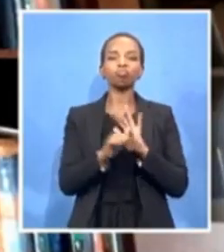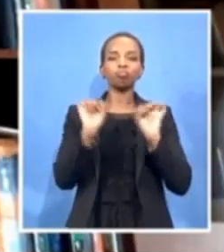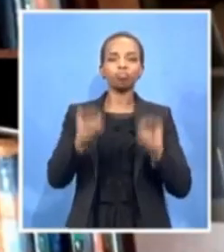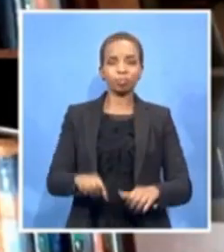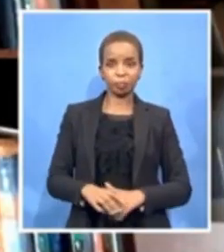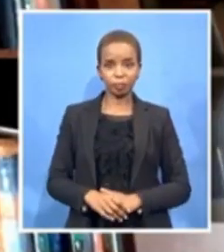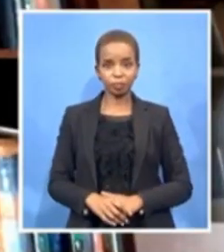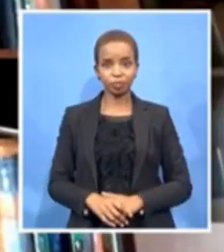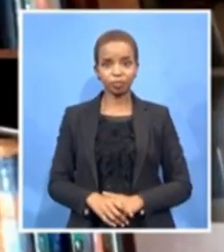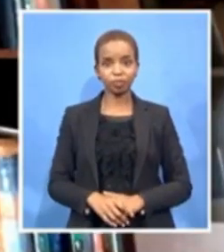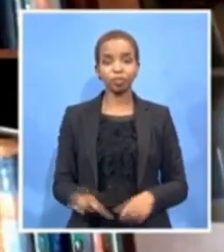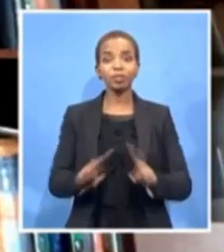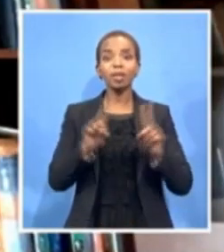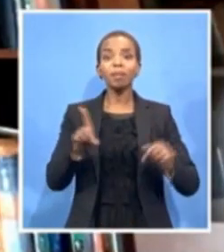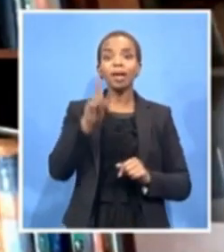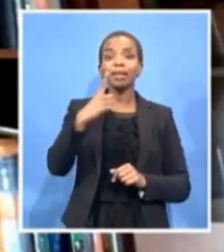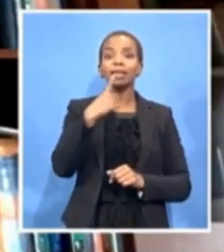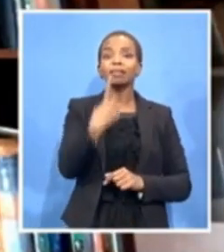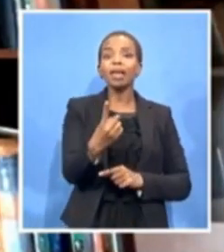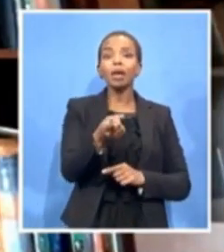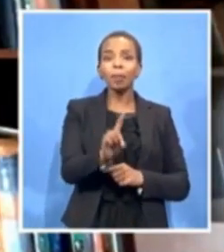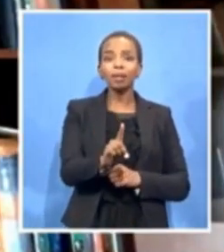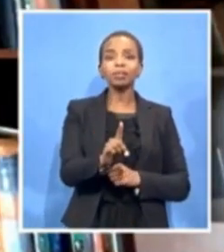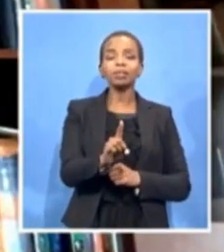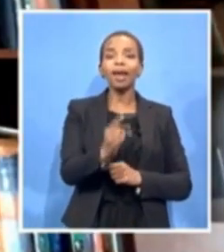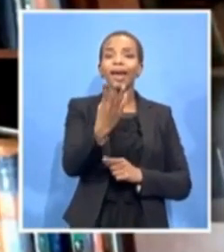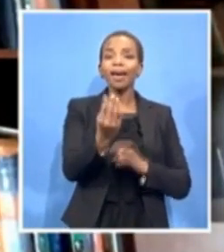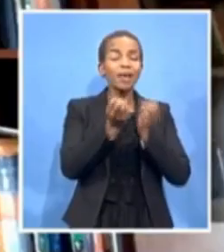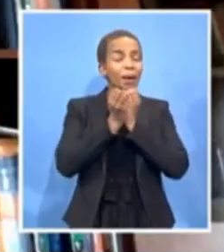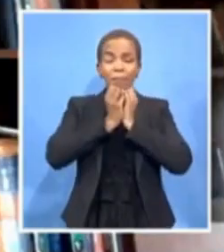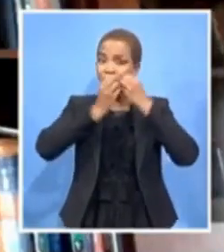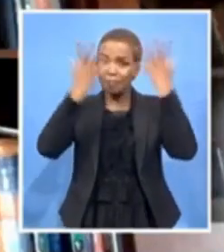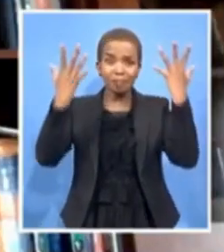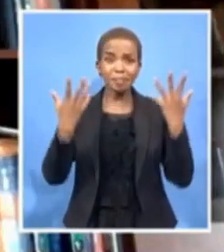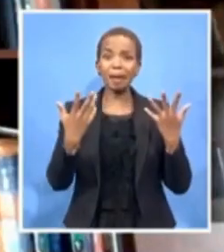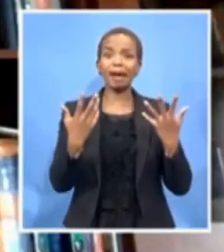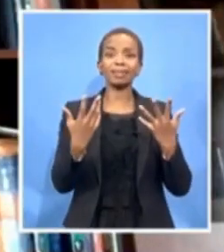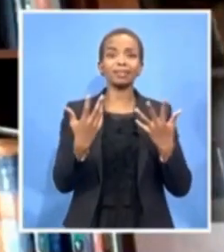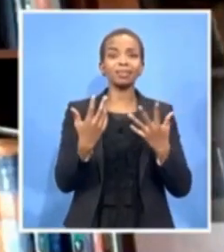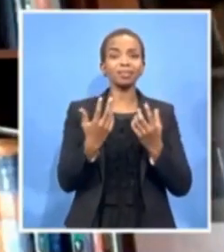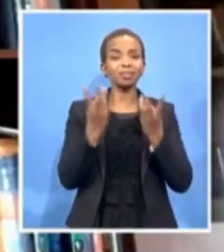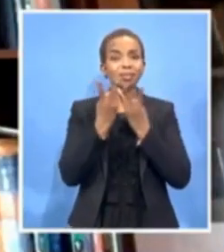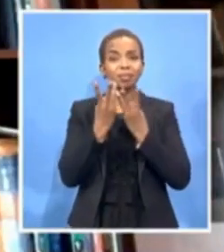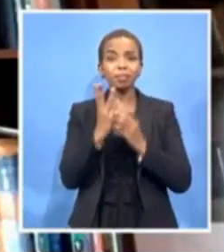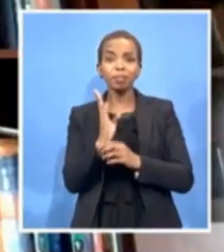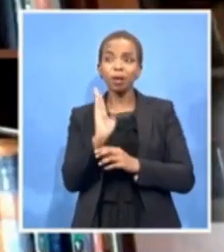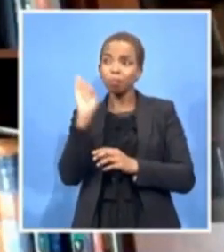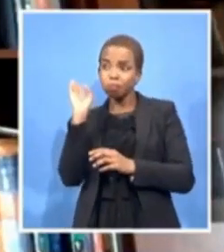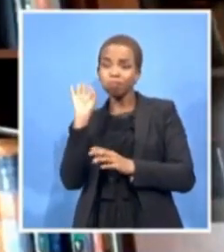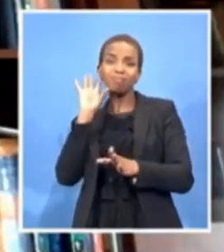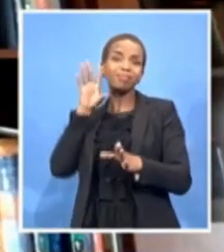there have been many trade unionists who have been in the struggle for the liberation of Africa. And he